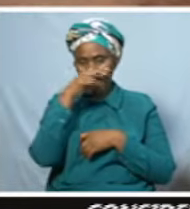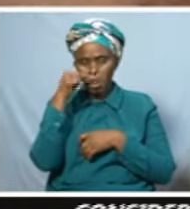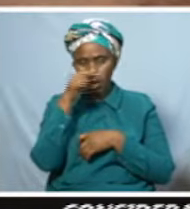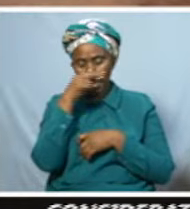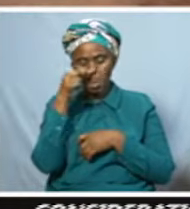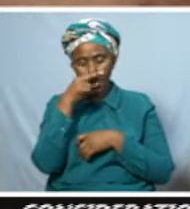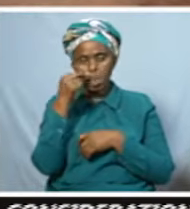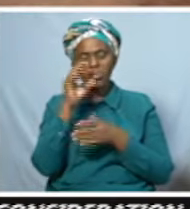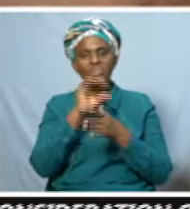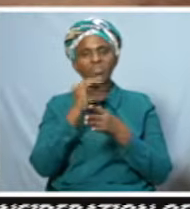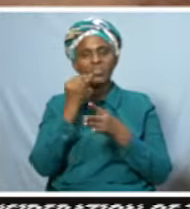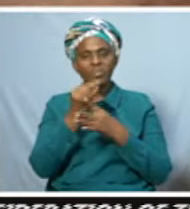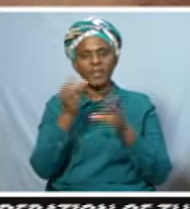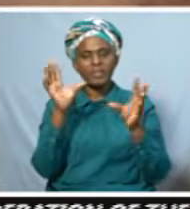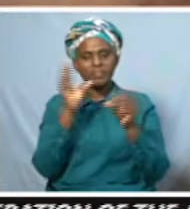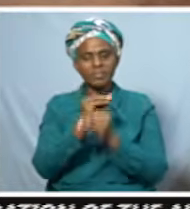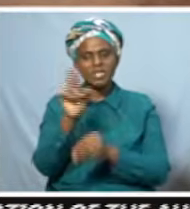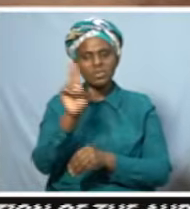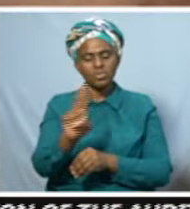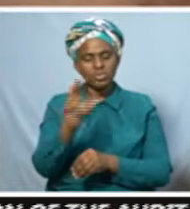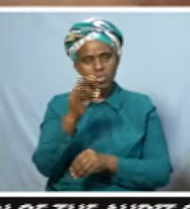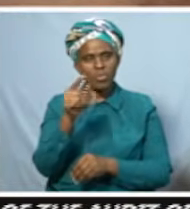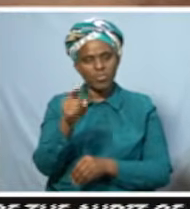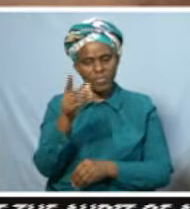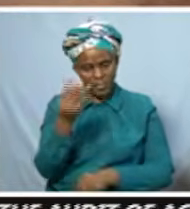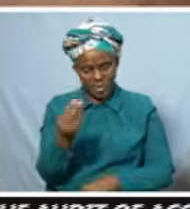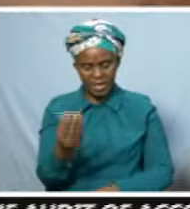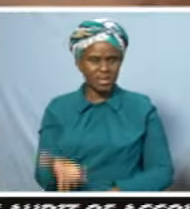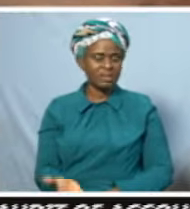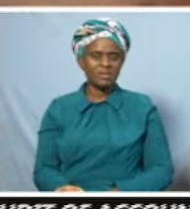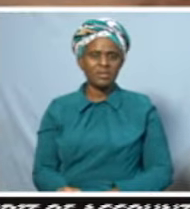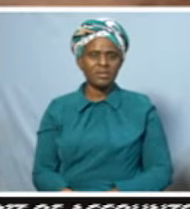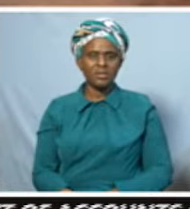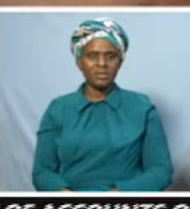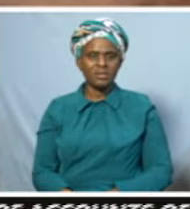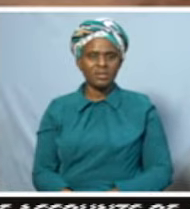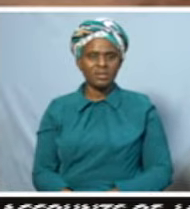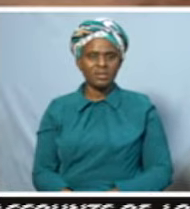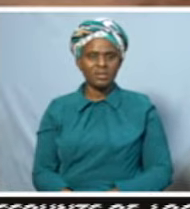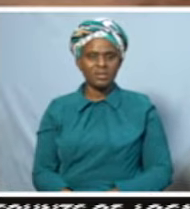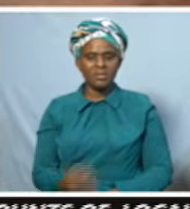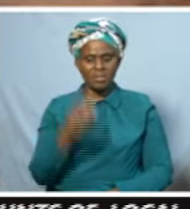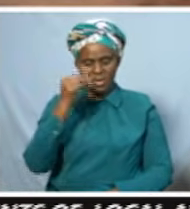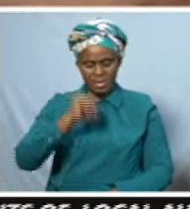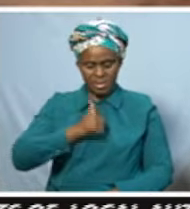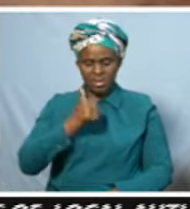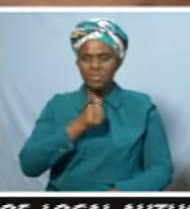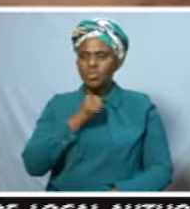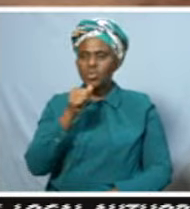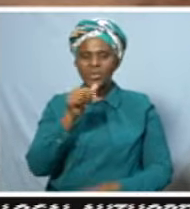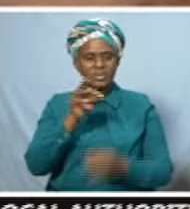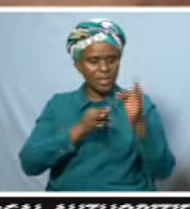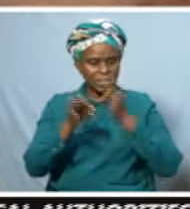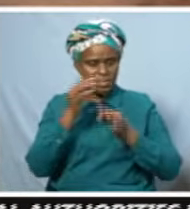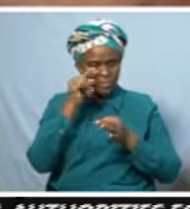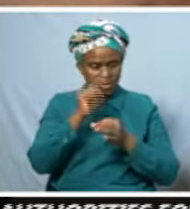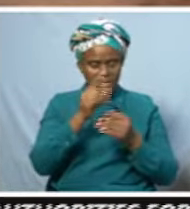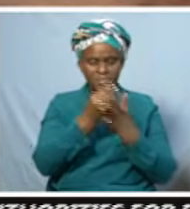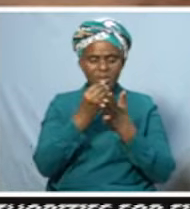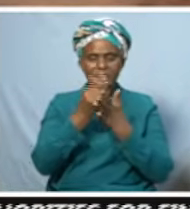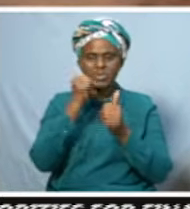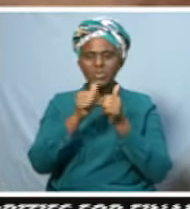theft or misappropriation of funds. So that's why we couldn't account for that money, because